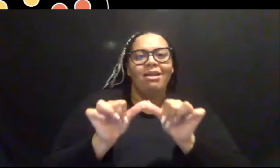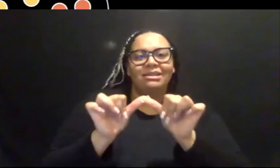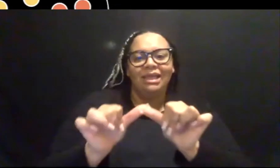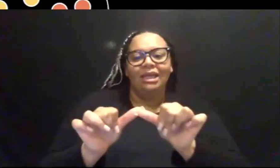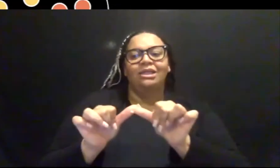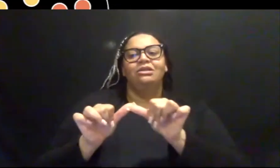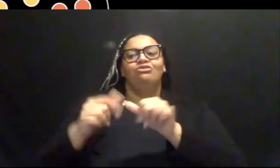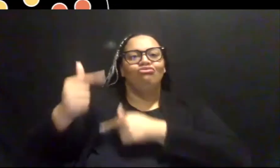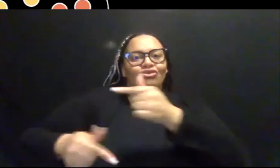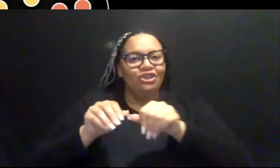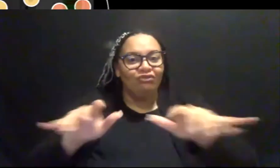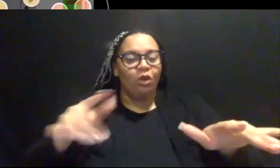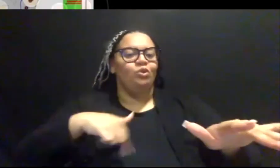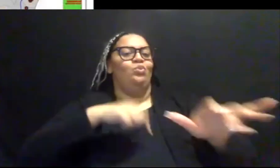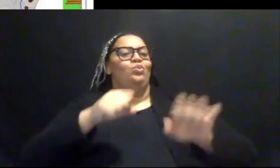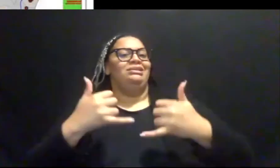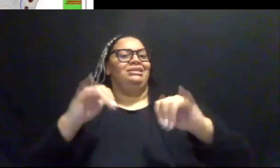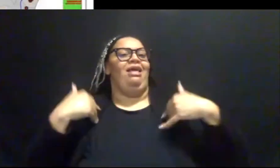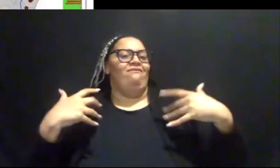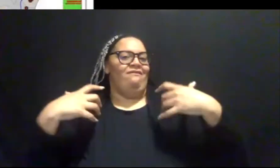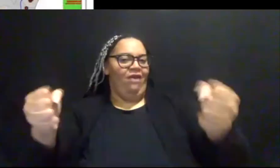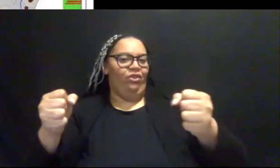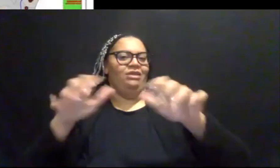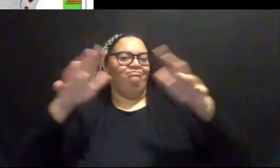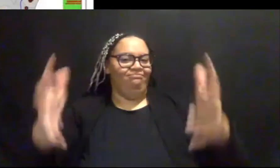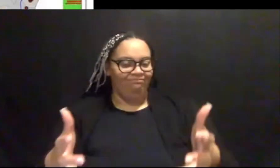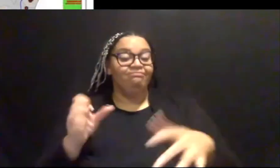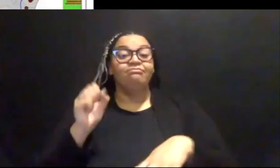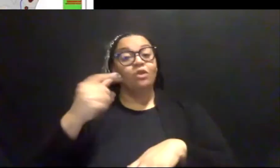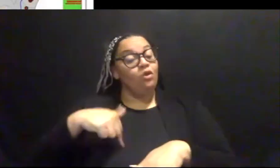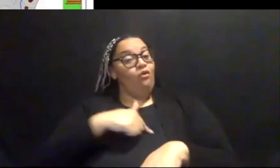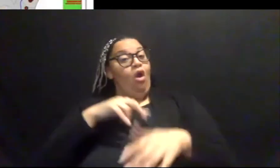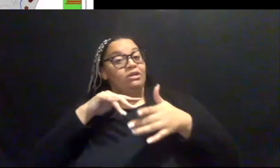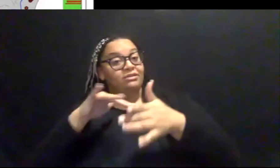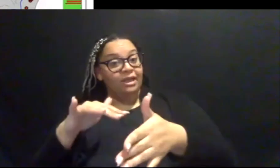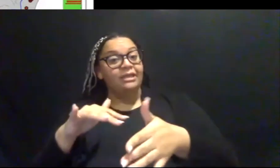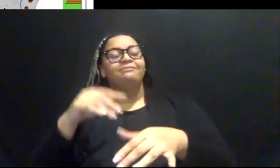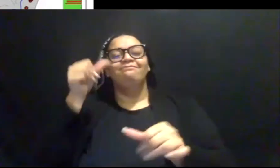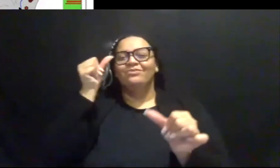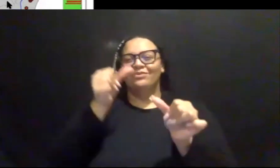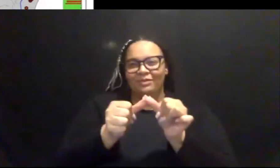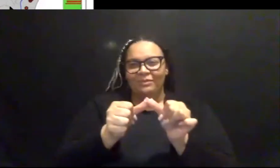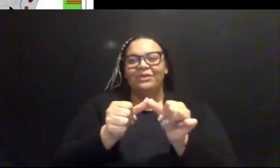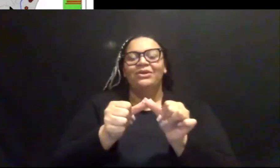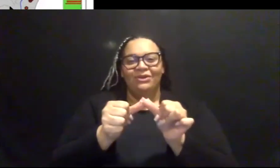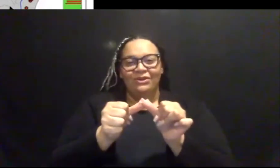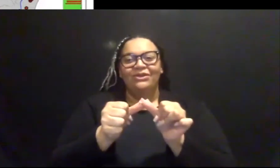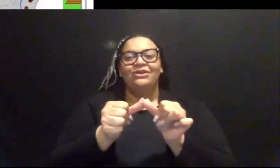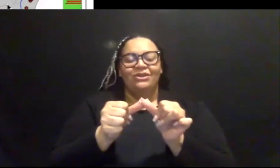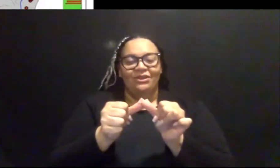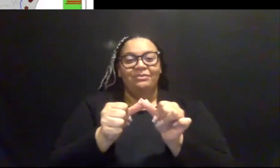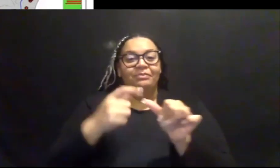can maintain healthy populations. And so for our study, remember that we found that